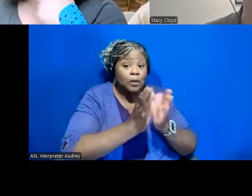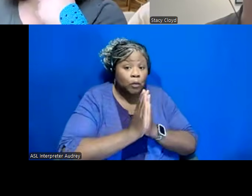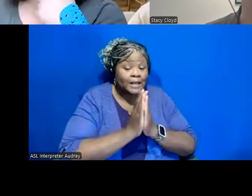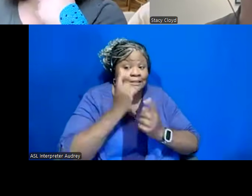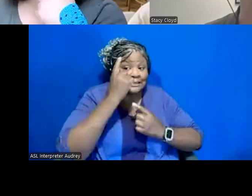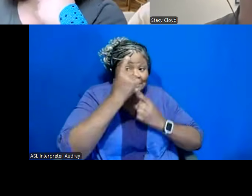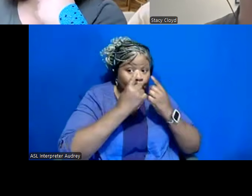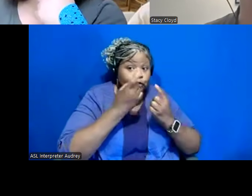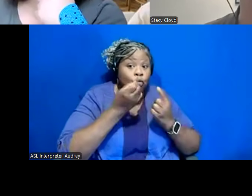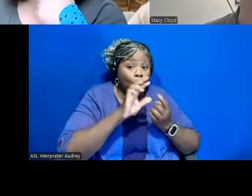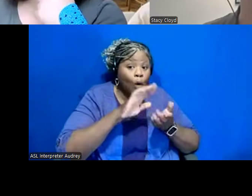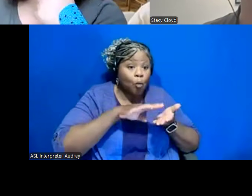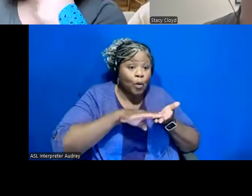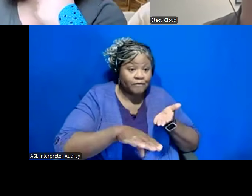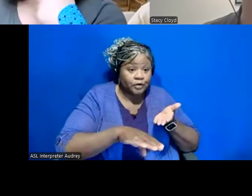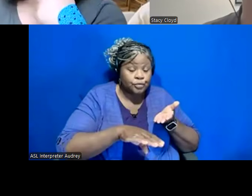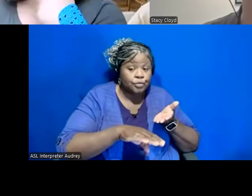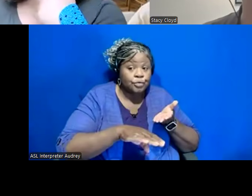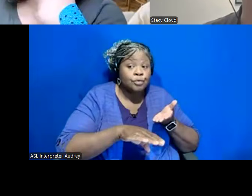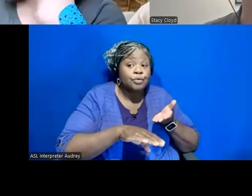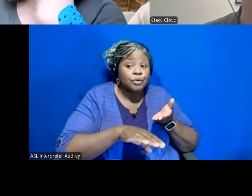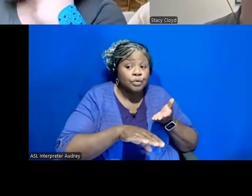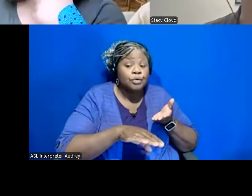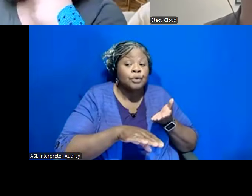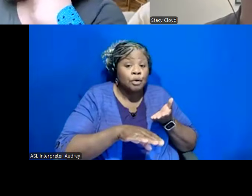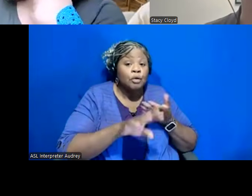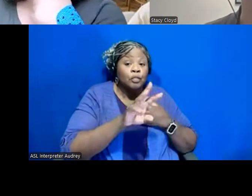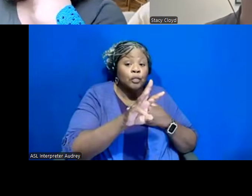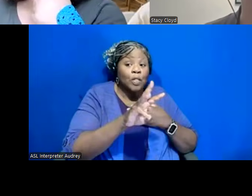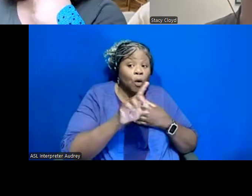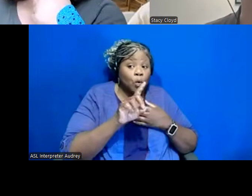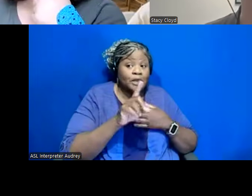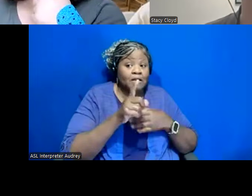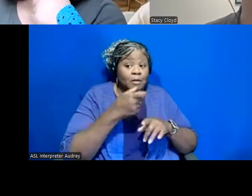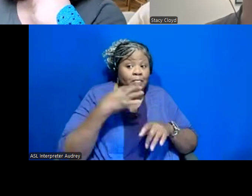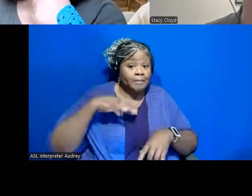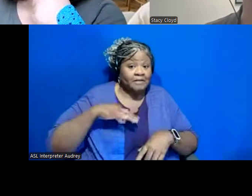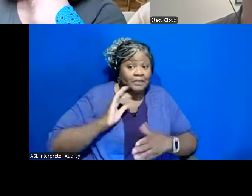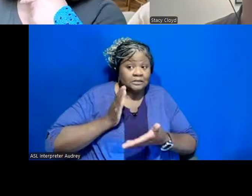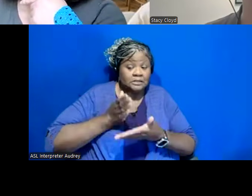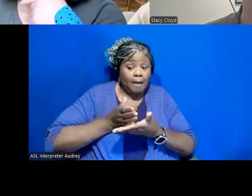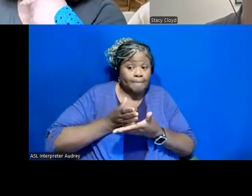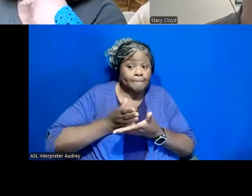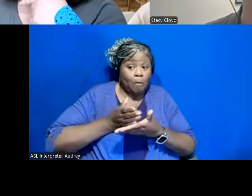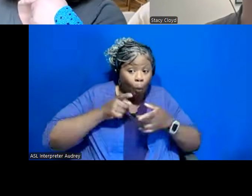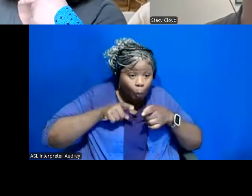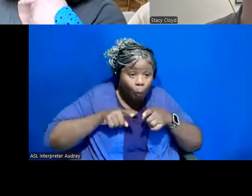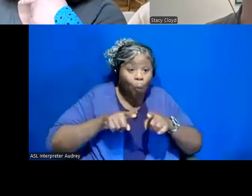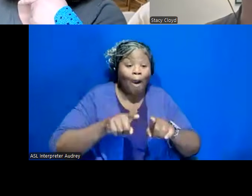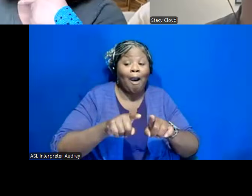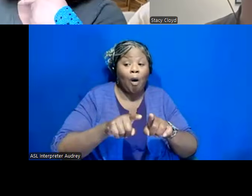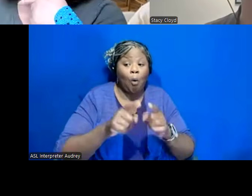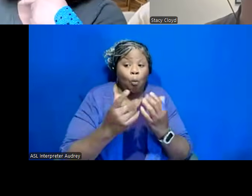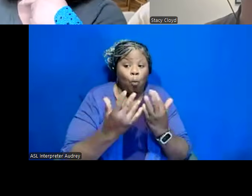or a waiver of that overpayment, and the withholding from their benefits stops while the waiver is